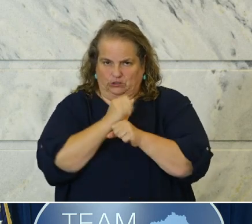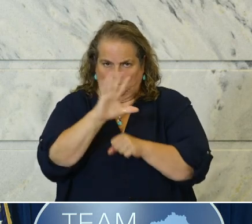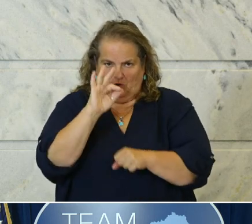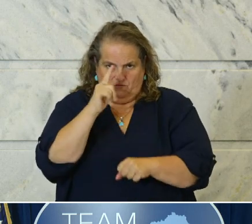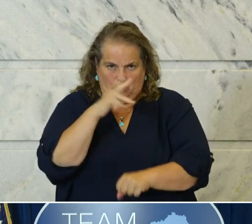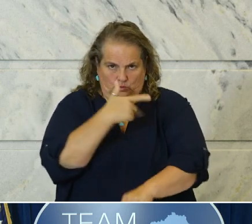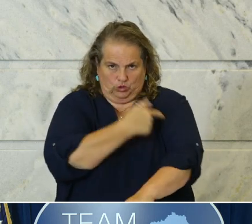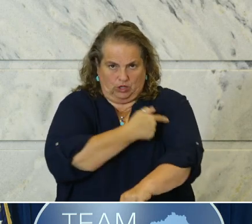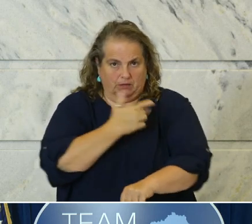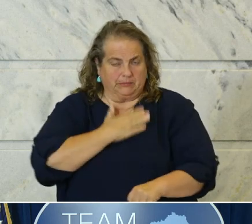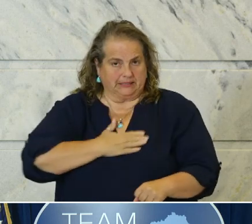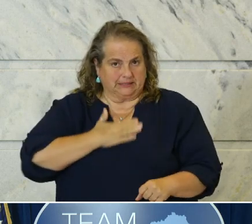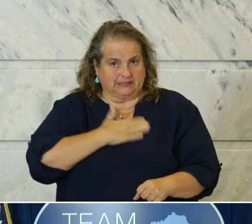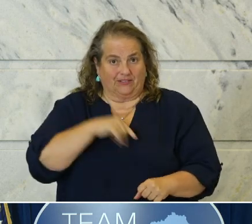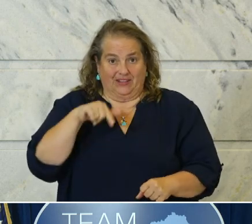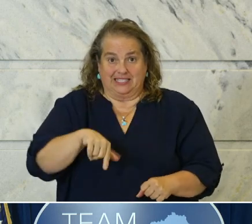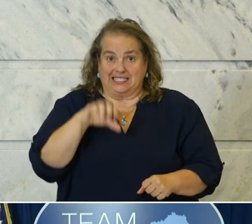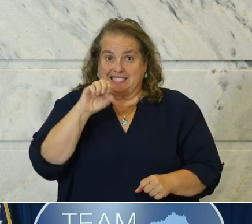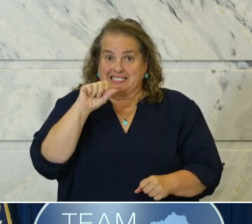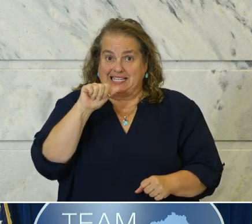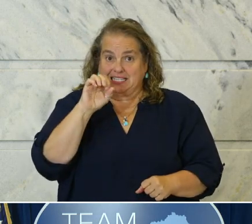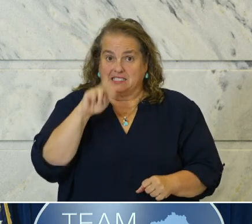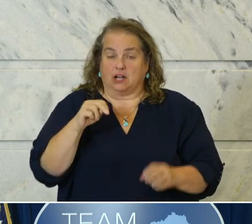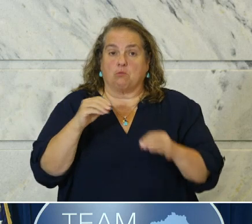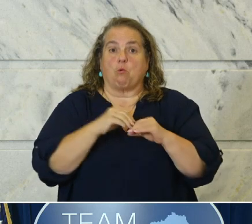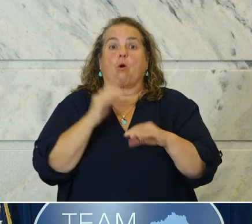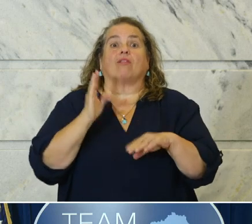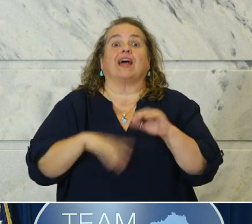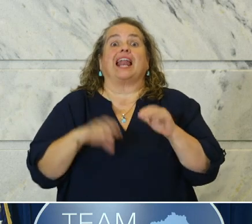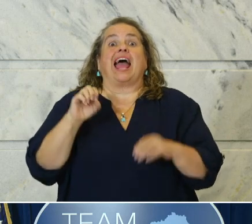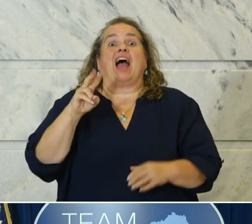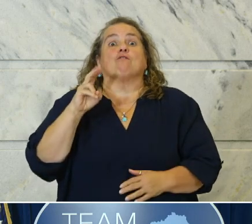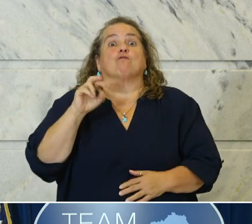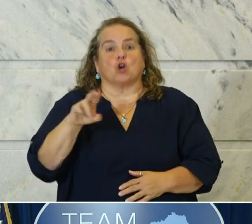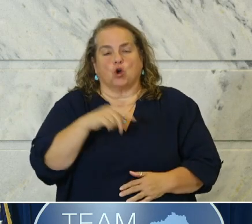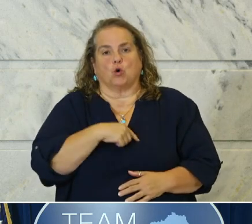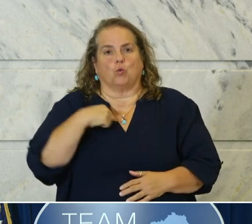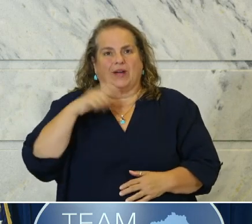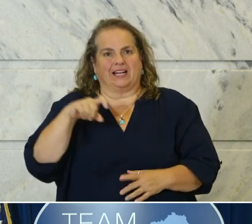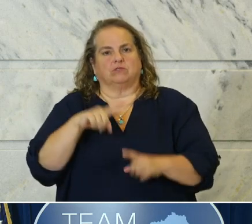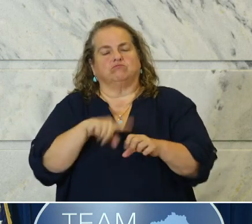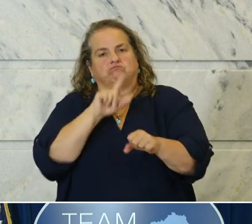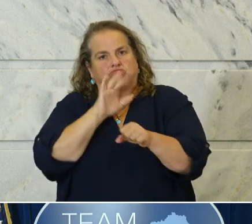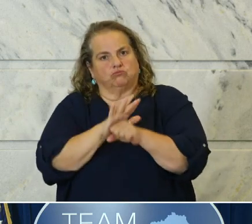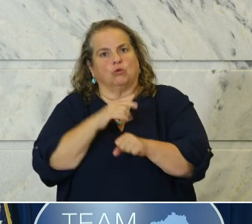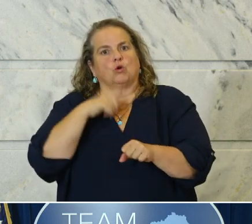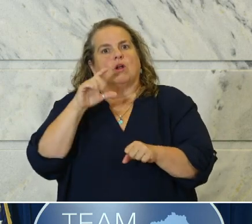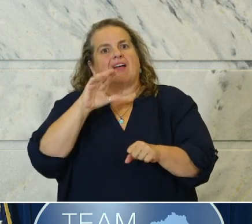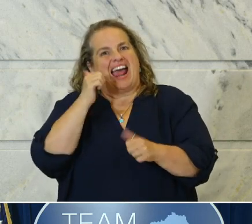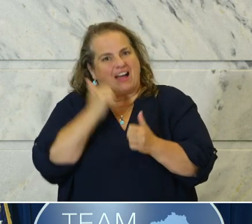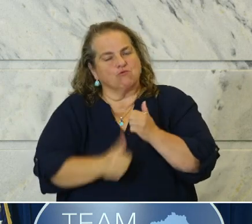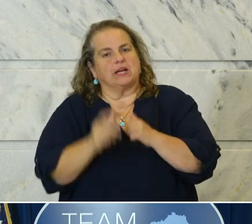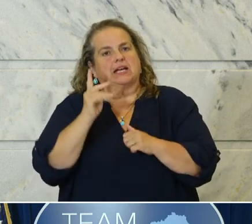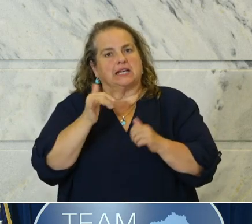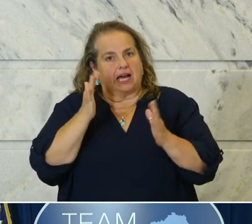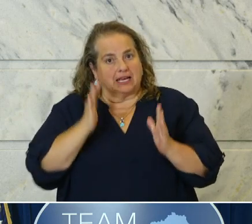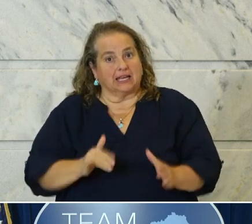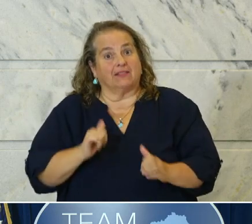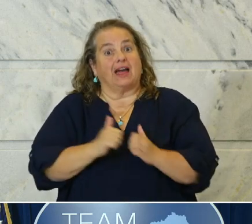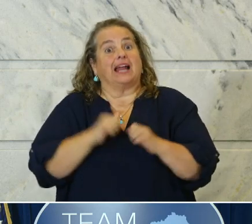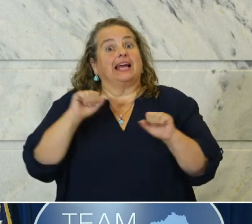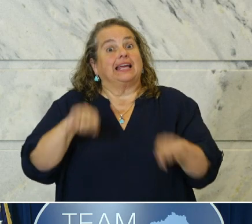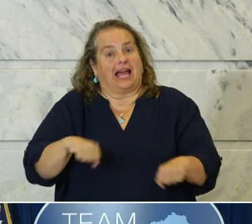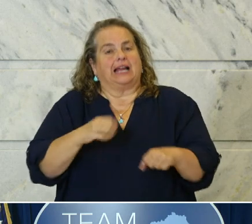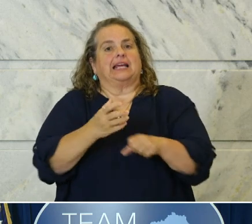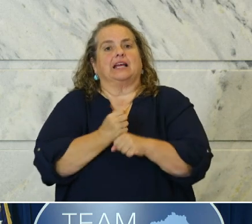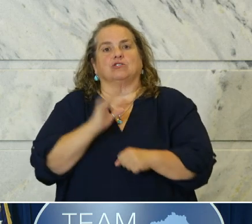shot. This season, more than ever, we need to ensure that every Kentuckian that can gets that